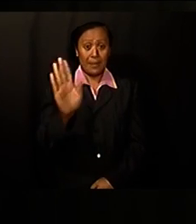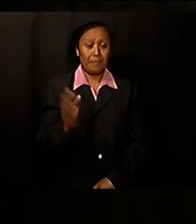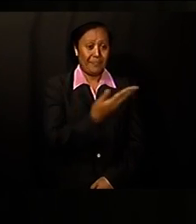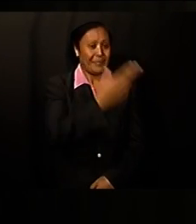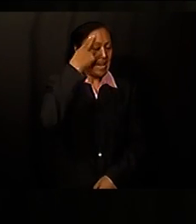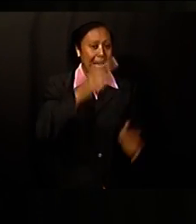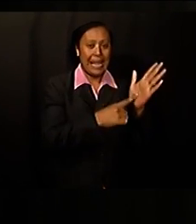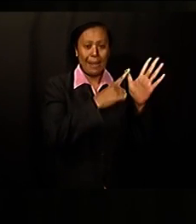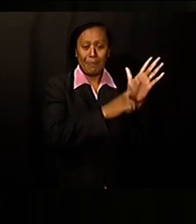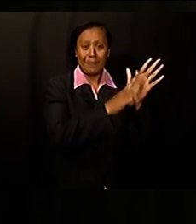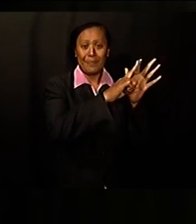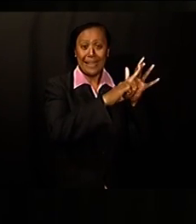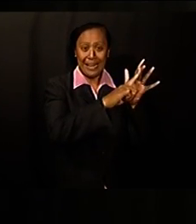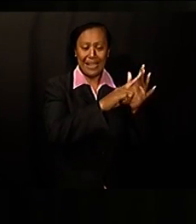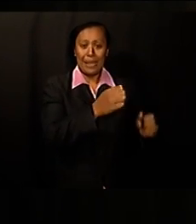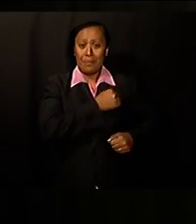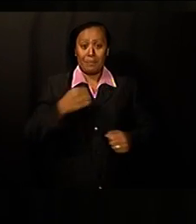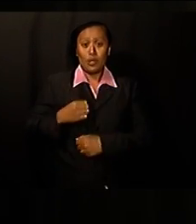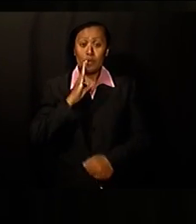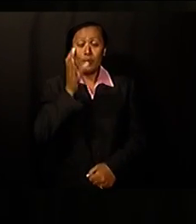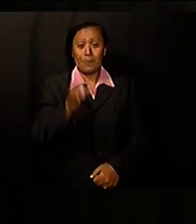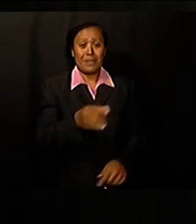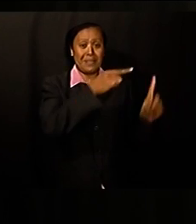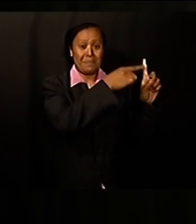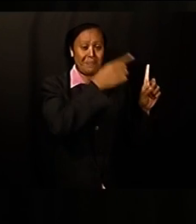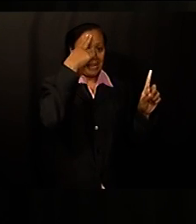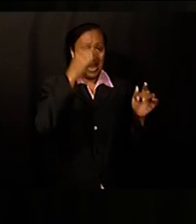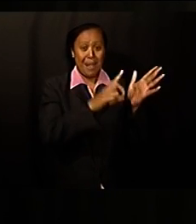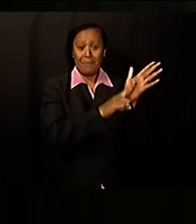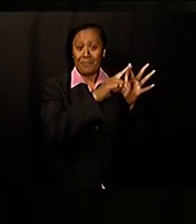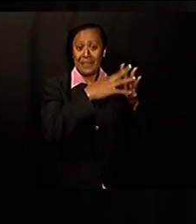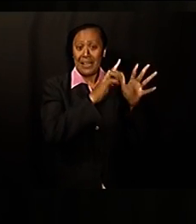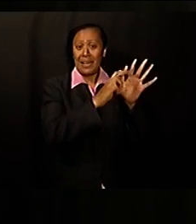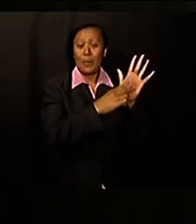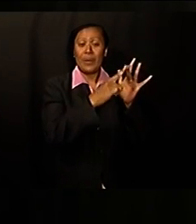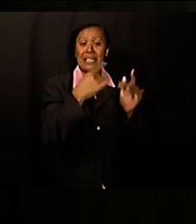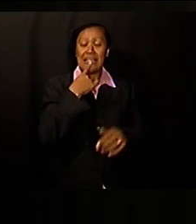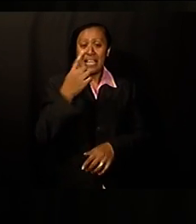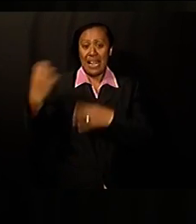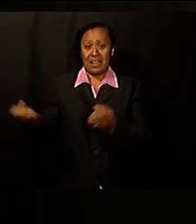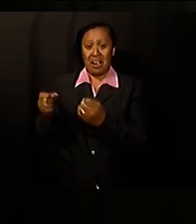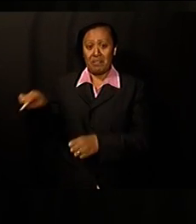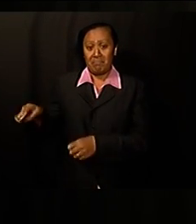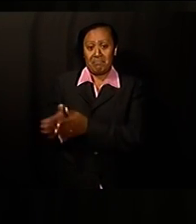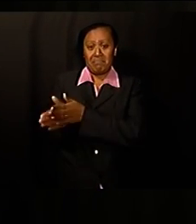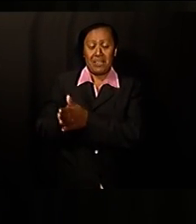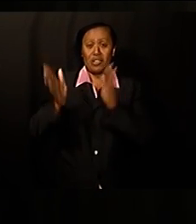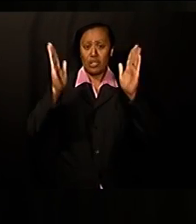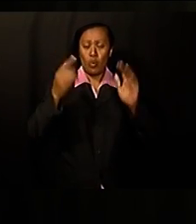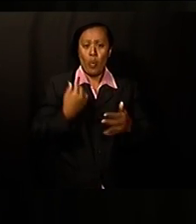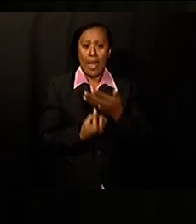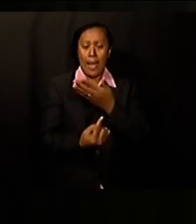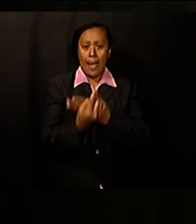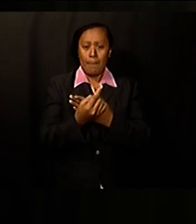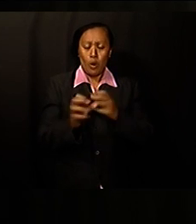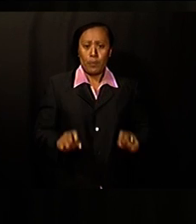Nisam Bulavinaka, I'm Tale Tora. Military spokesperson Lieutenant Colonel Naomi Leweni has urged the Methodist Church to